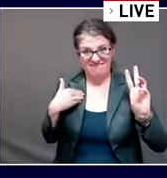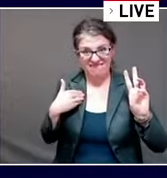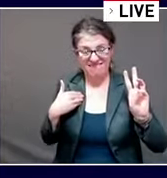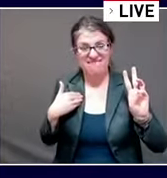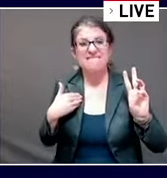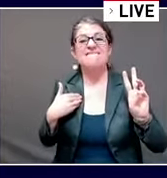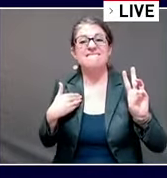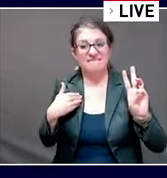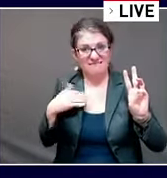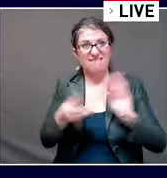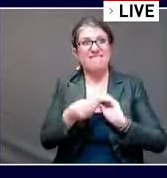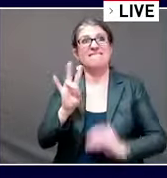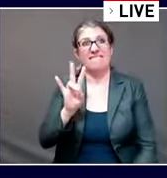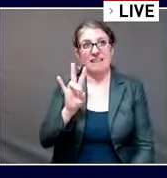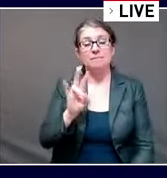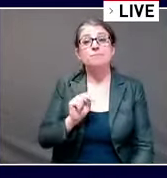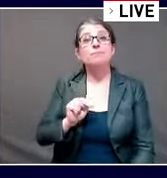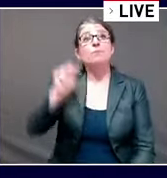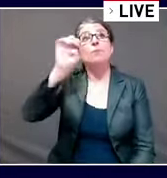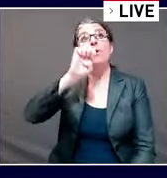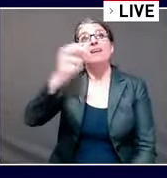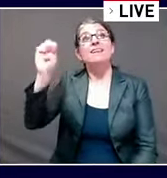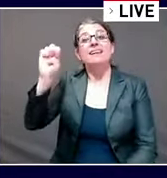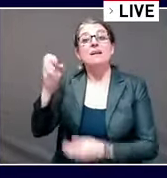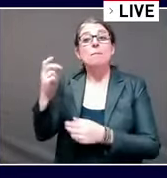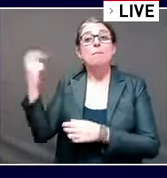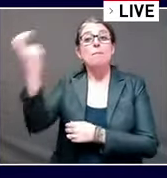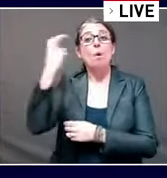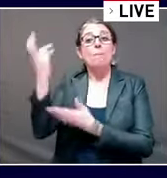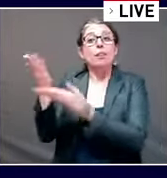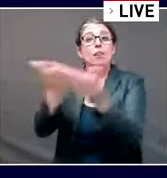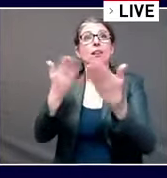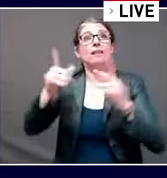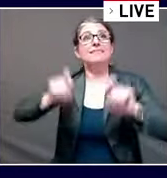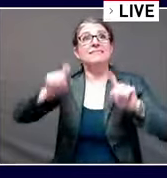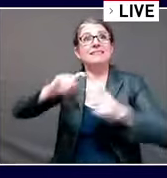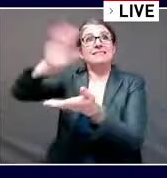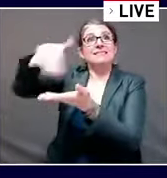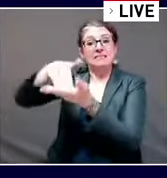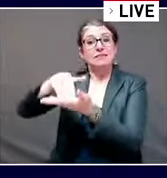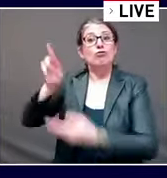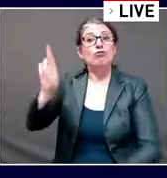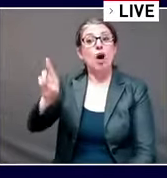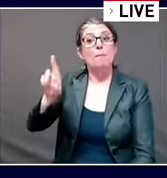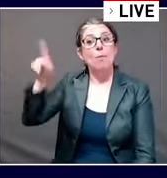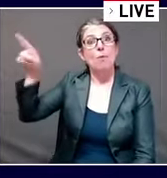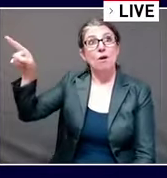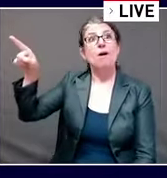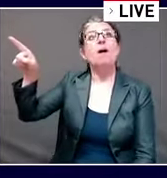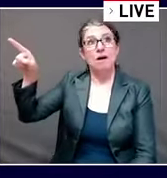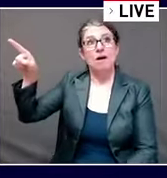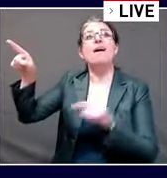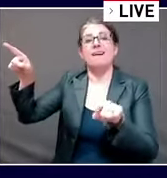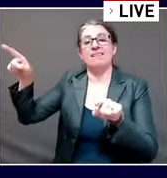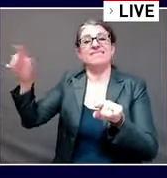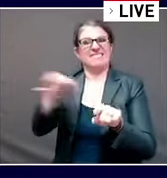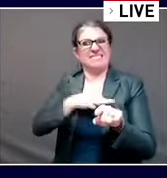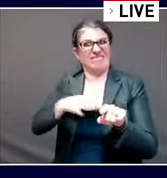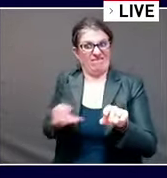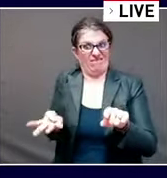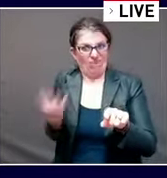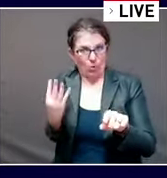transmission that we have started to see in the past couple of weeks. There is a direct link between community transmission, gathering in